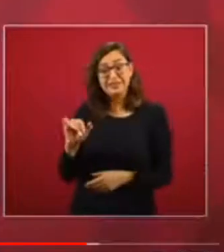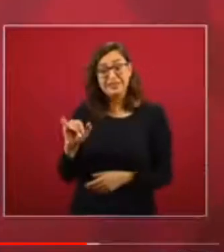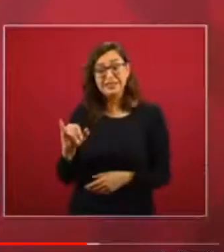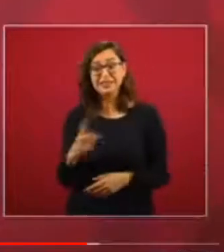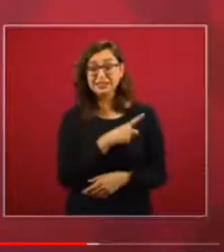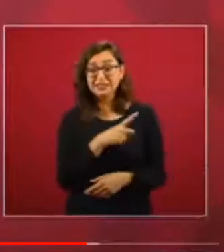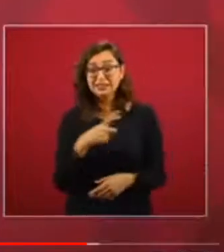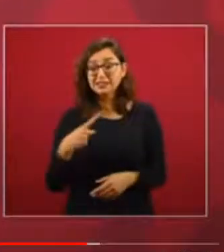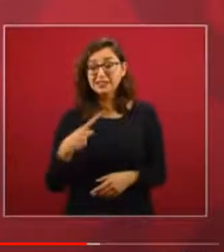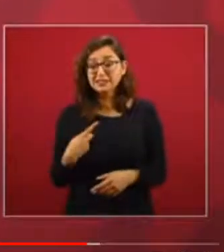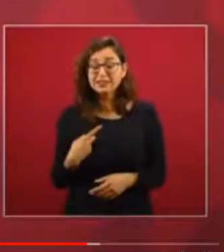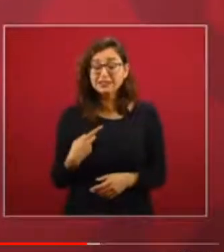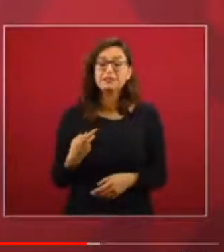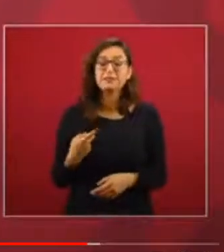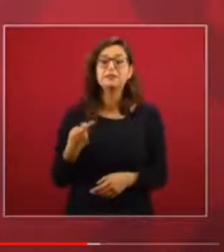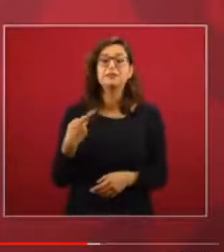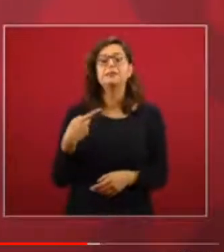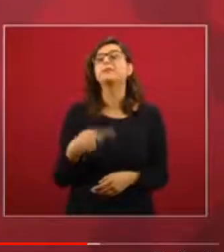actuar